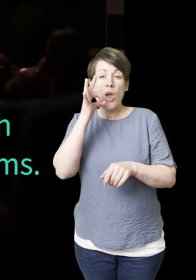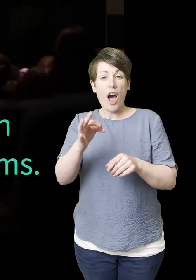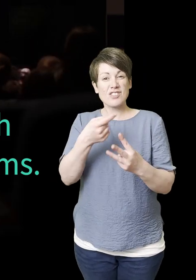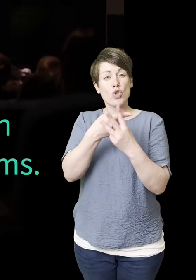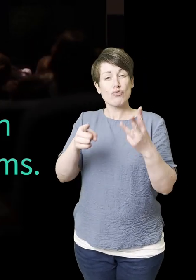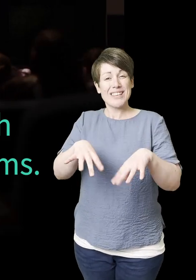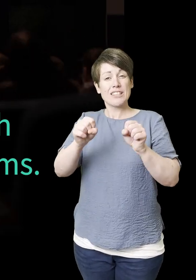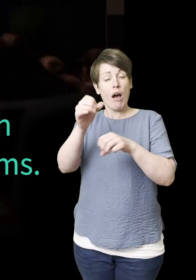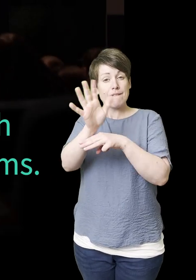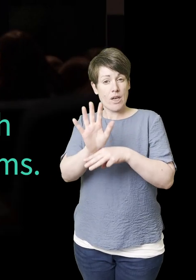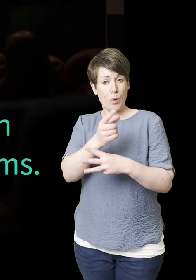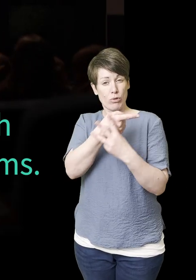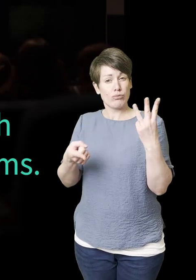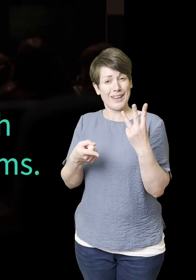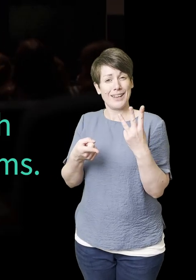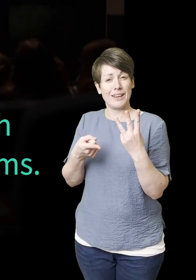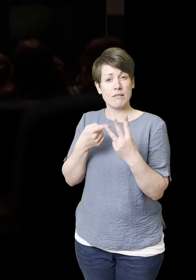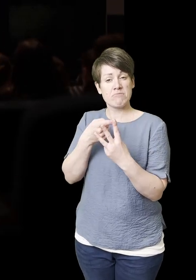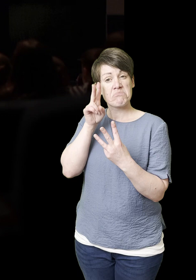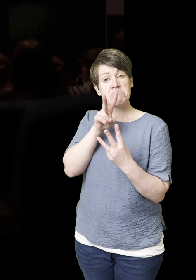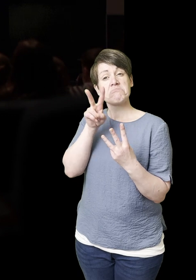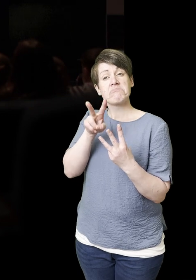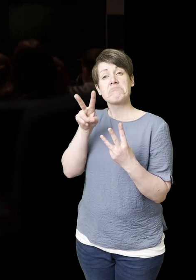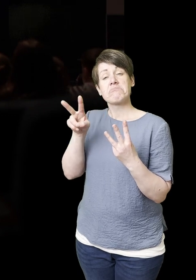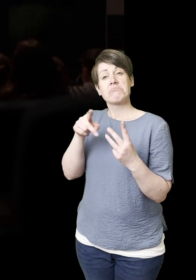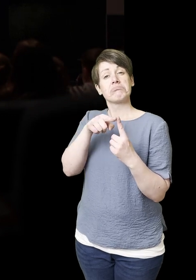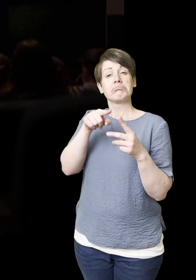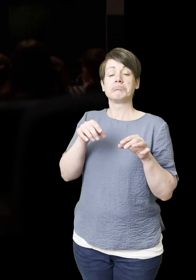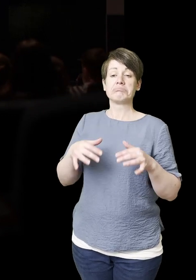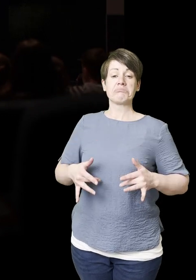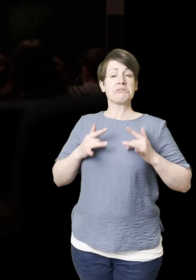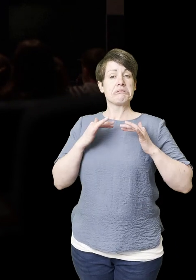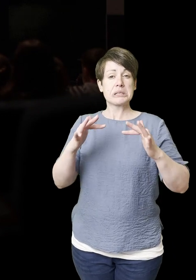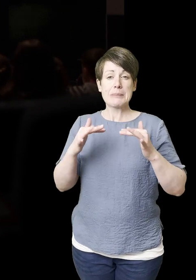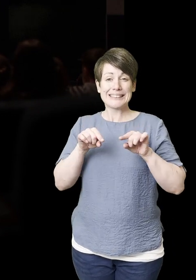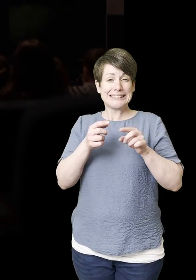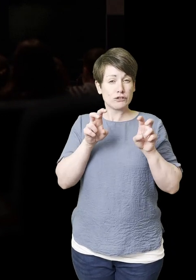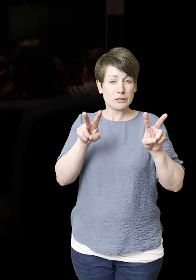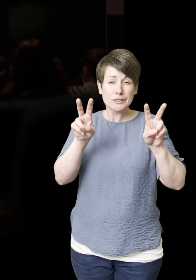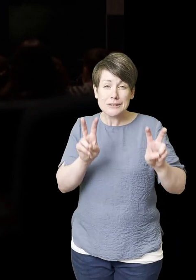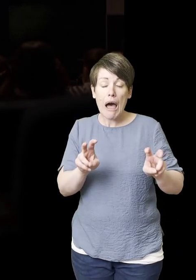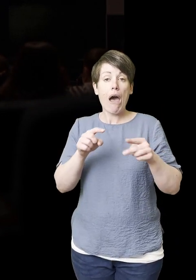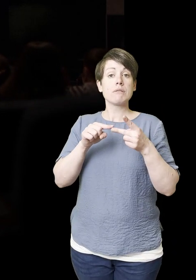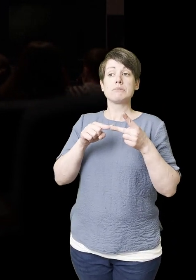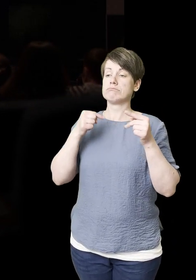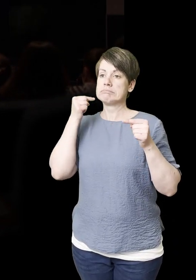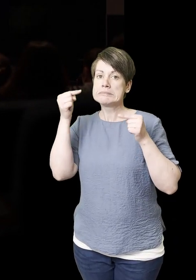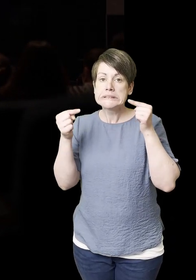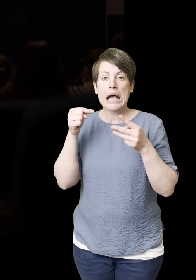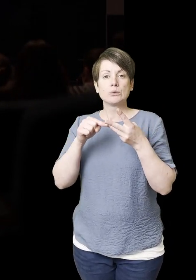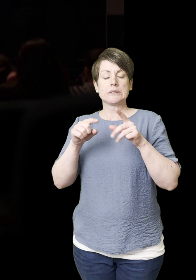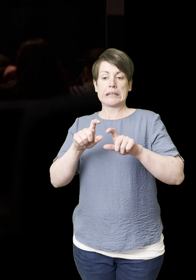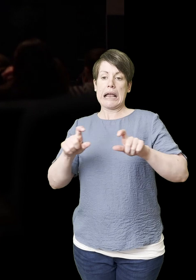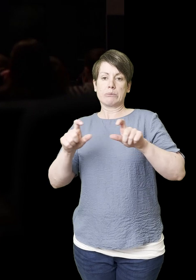opening scenes of 3 mainstream films. And these clips showed suspense in a range of genres, had different types of sounds, and we used